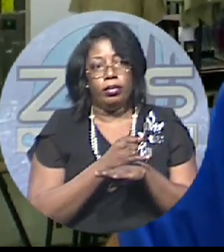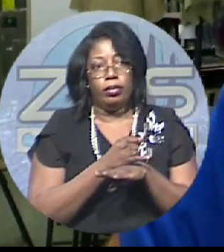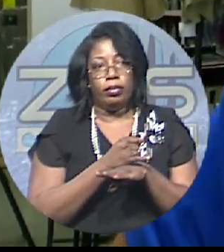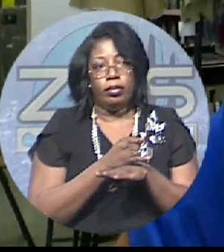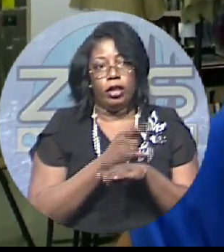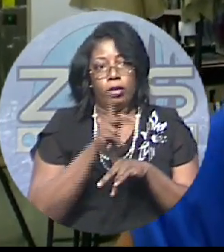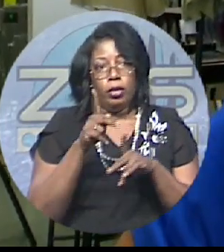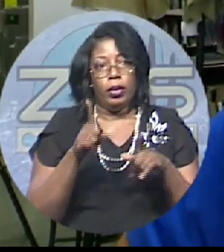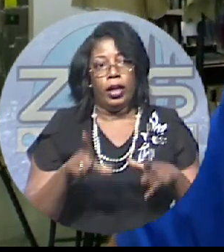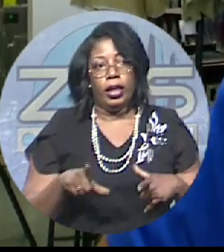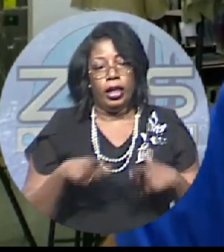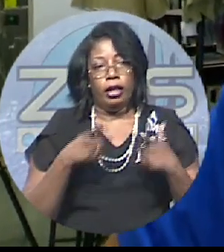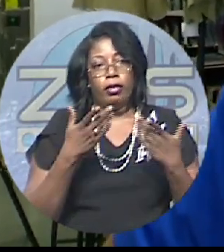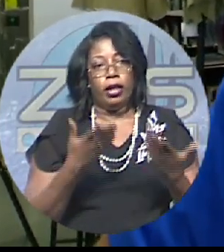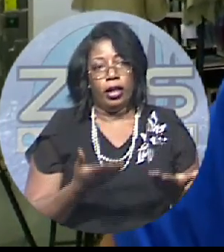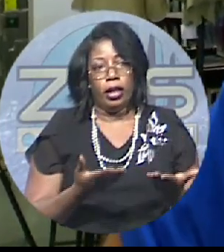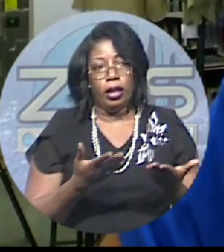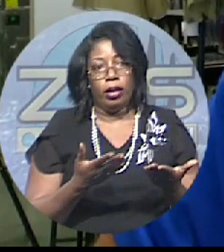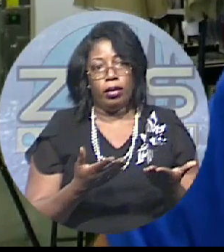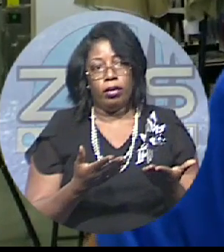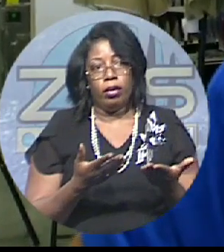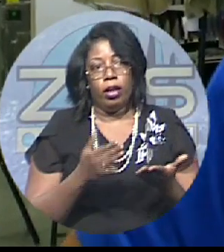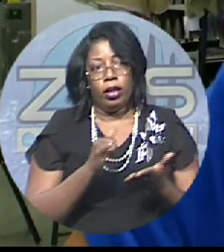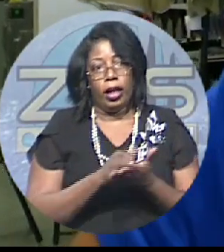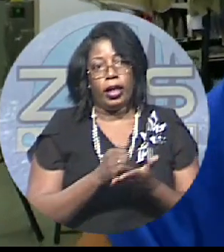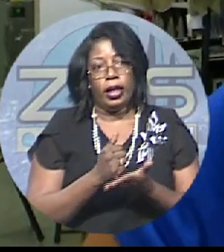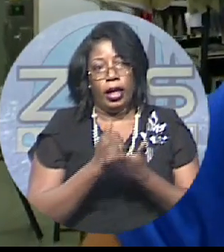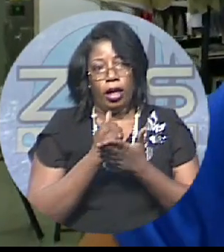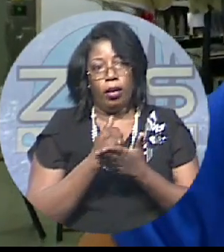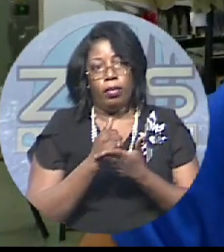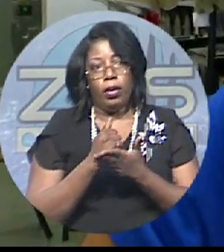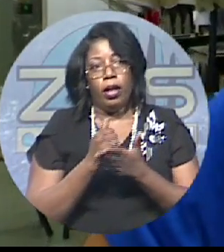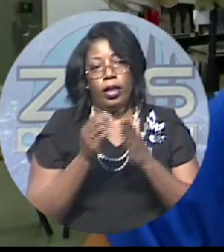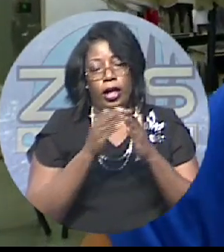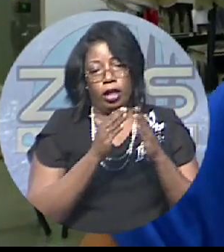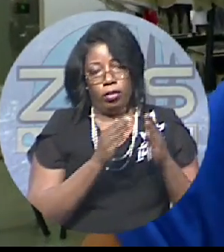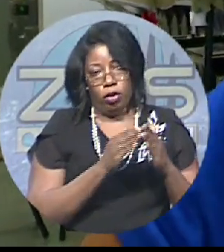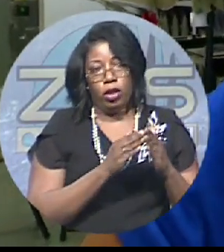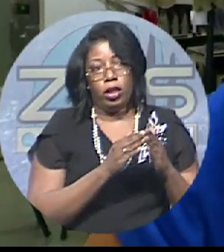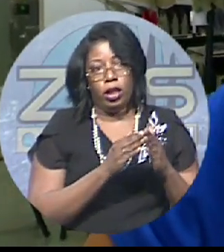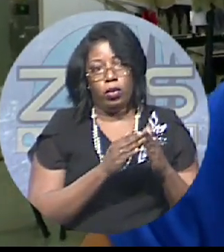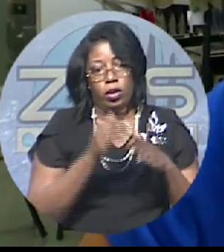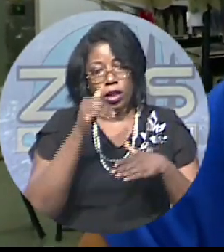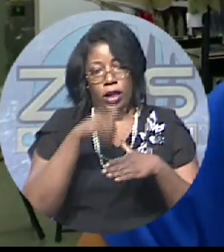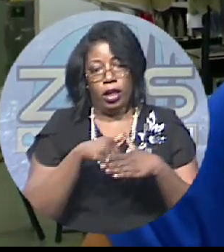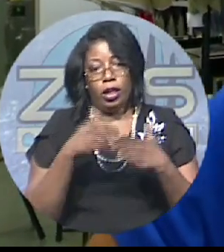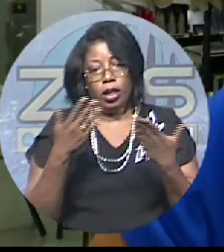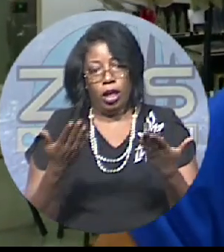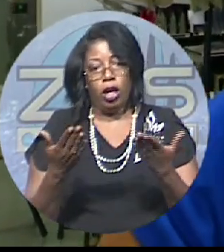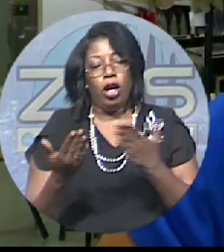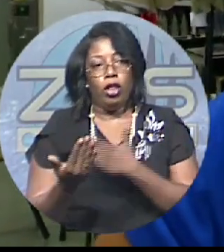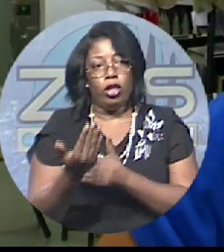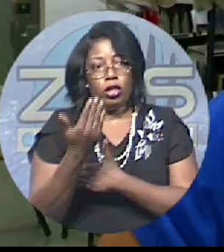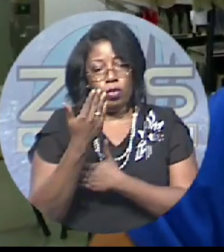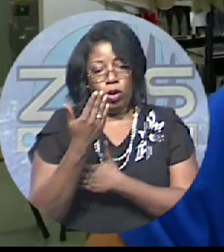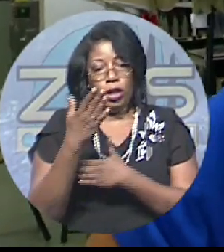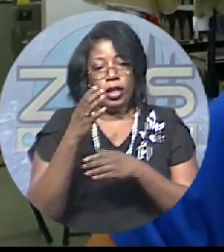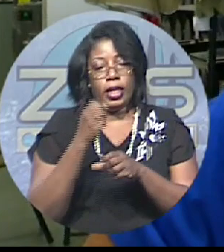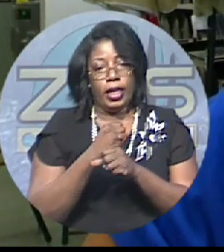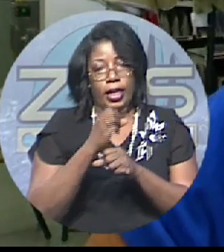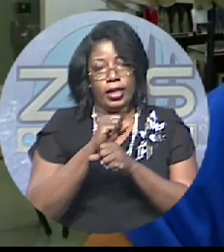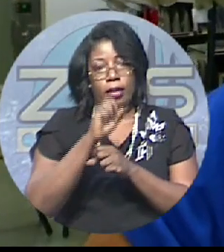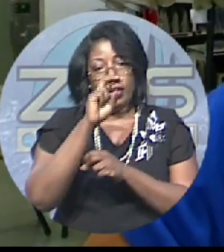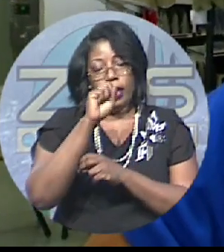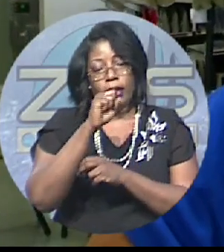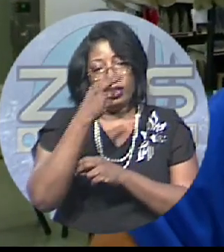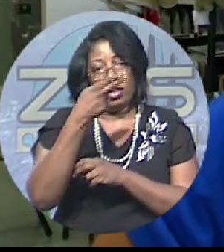the people that live here that can afford to help their community. They've been in this morning and purchased quite a bit of shingles and felt